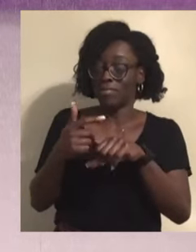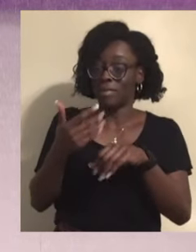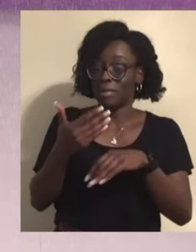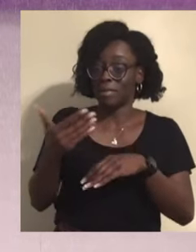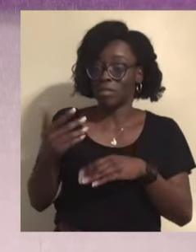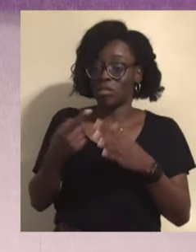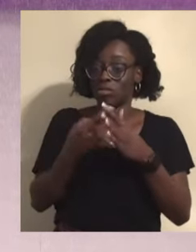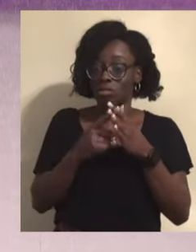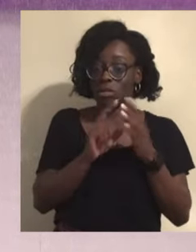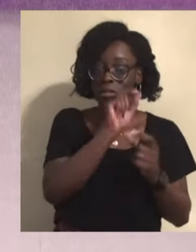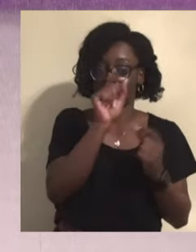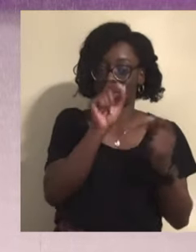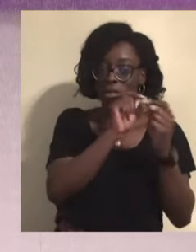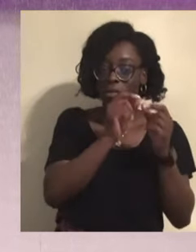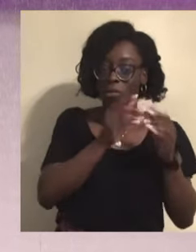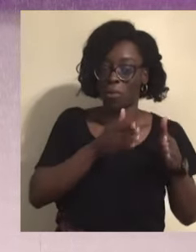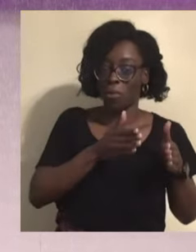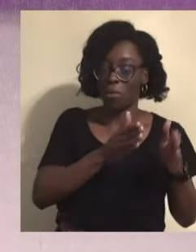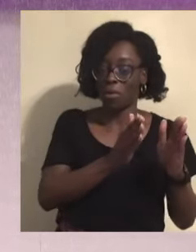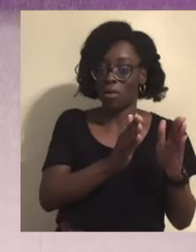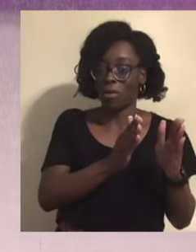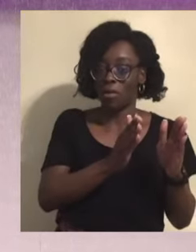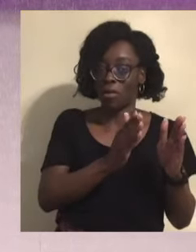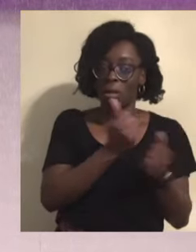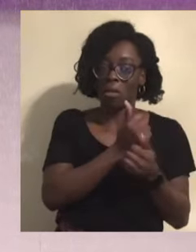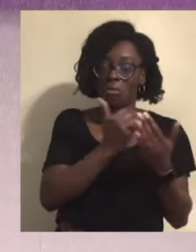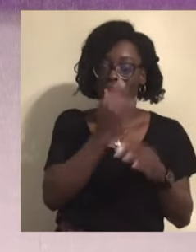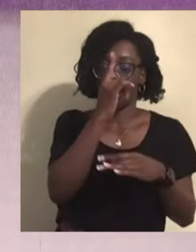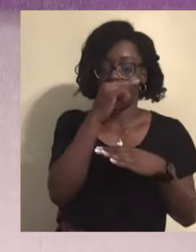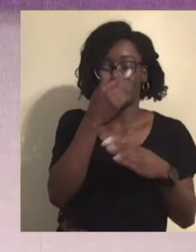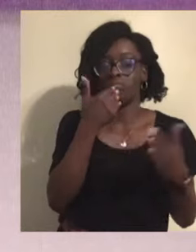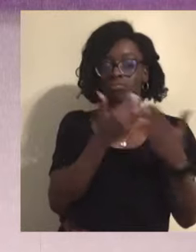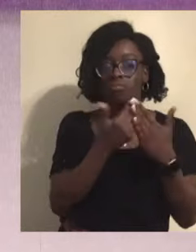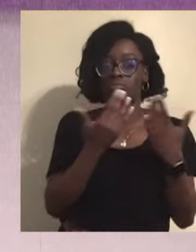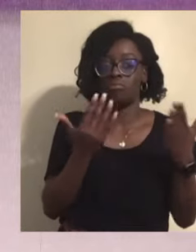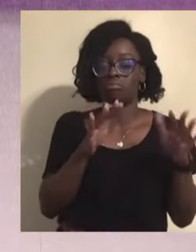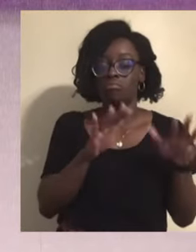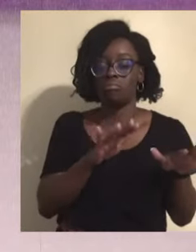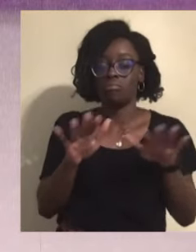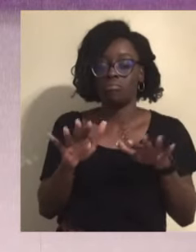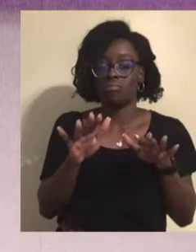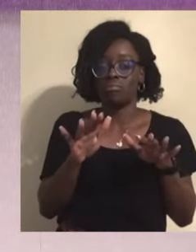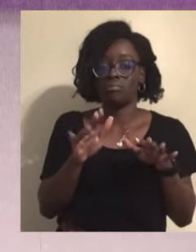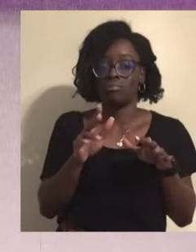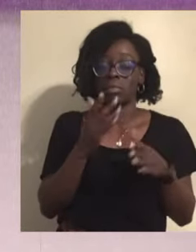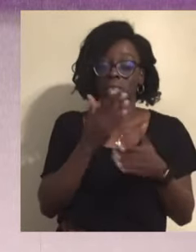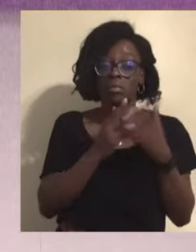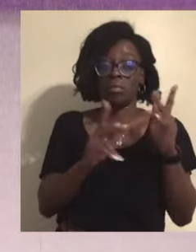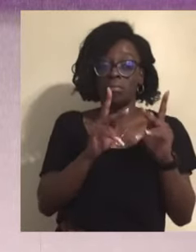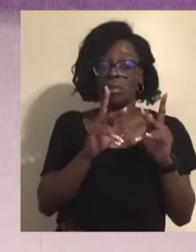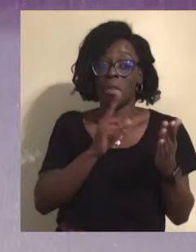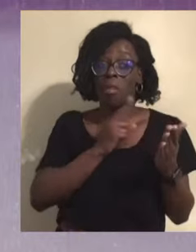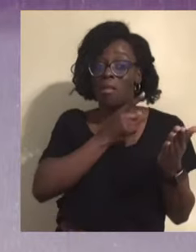is looking all good, and everybody is in love, but at some point, it's going to